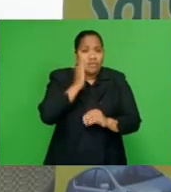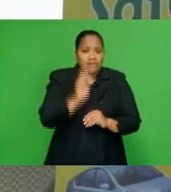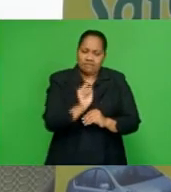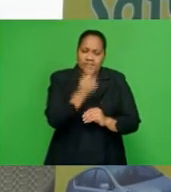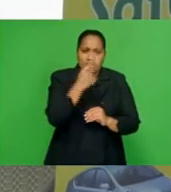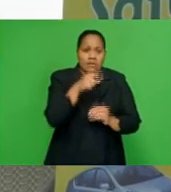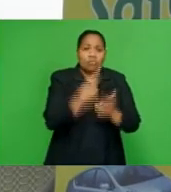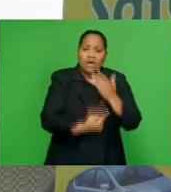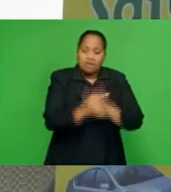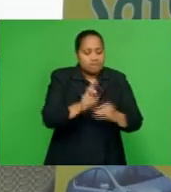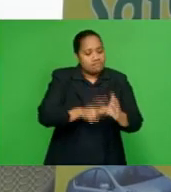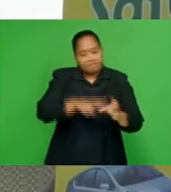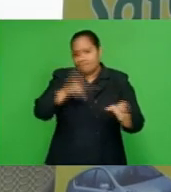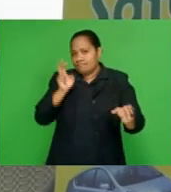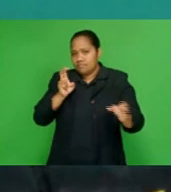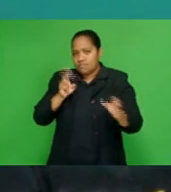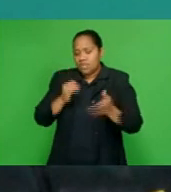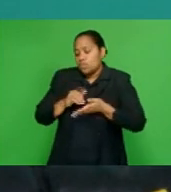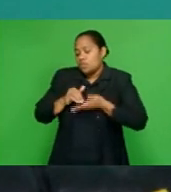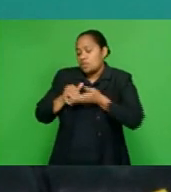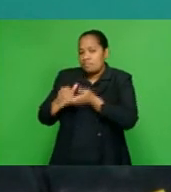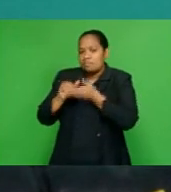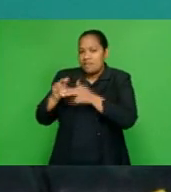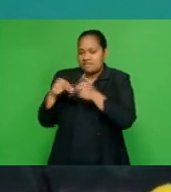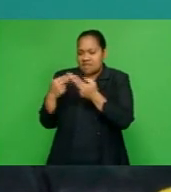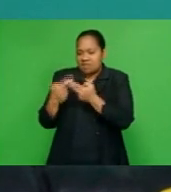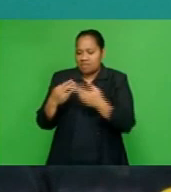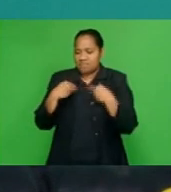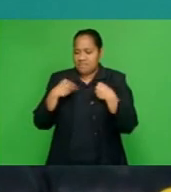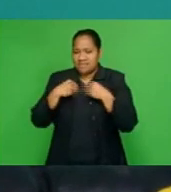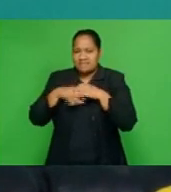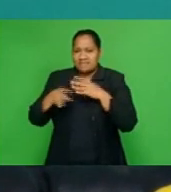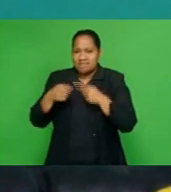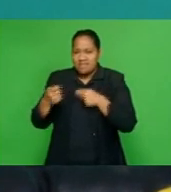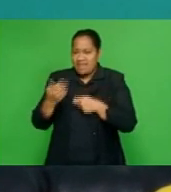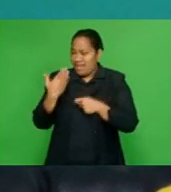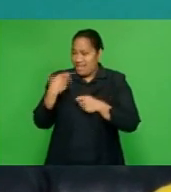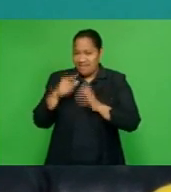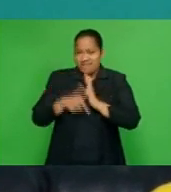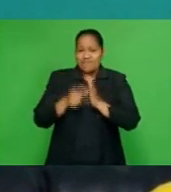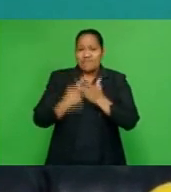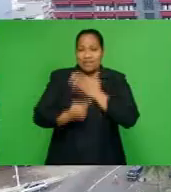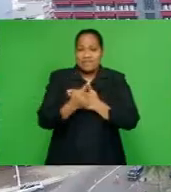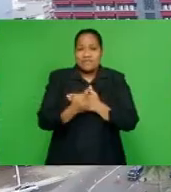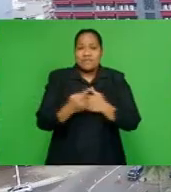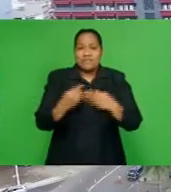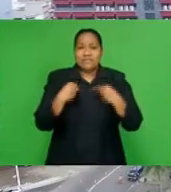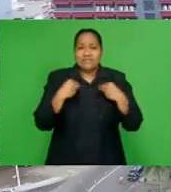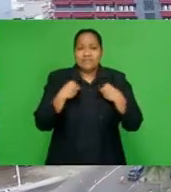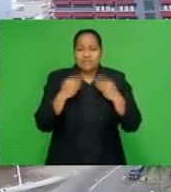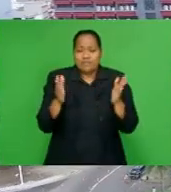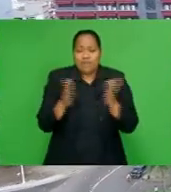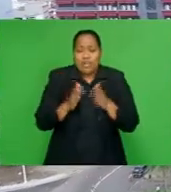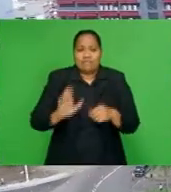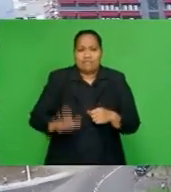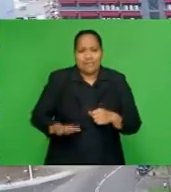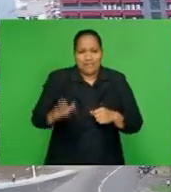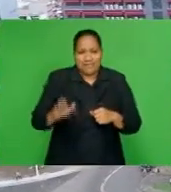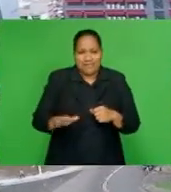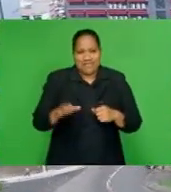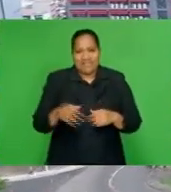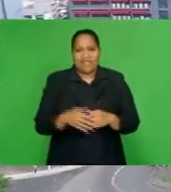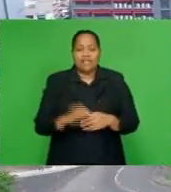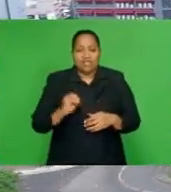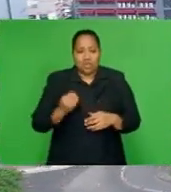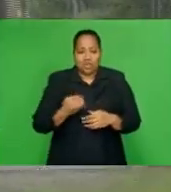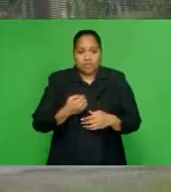help family and business in the market. That time our business was very small and we were very poor family. Determined to make something for